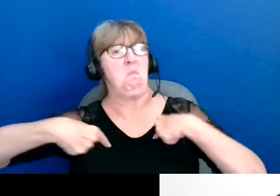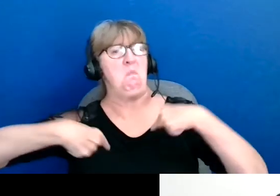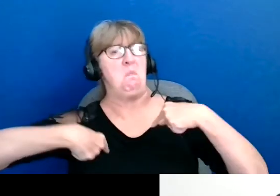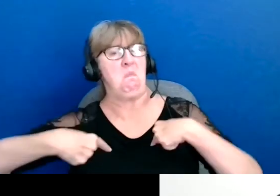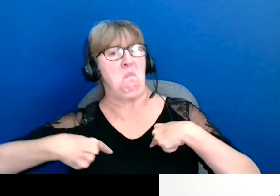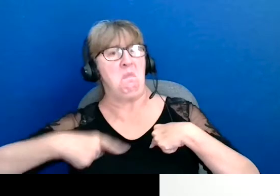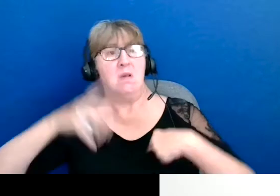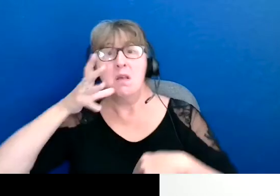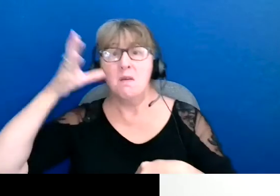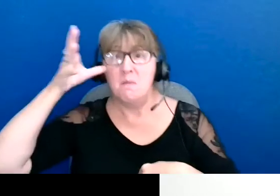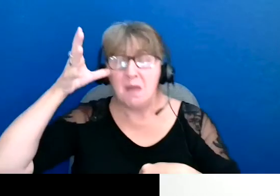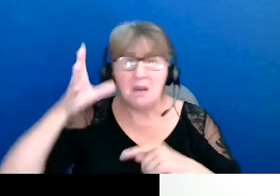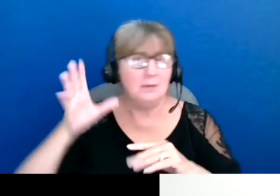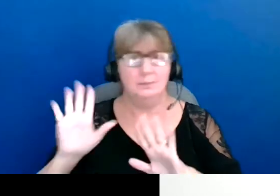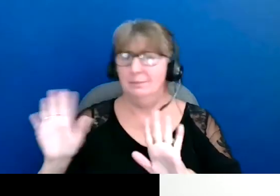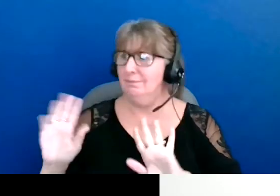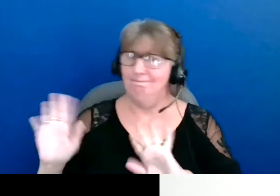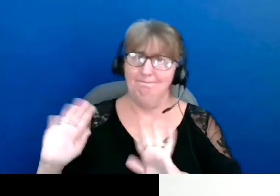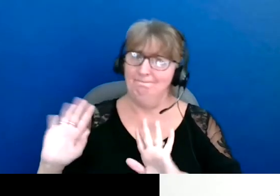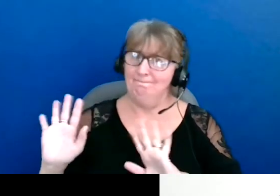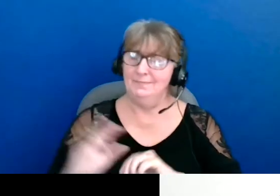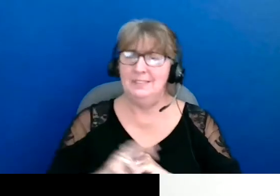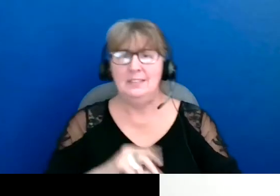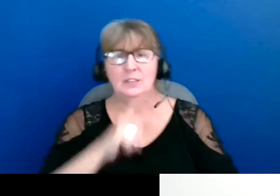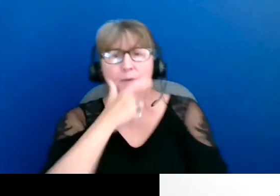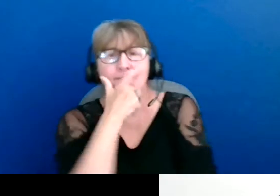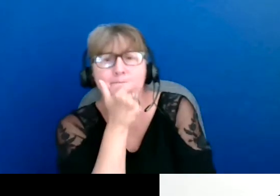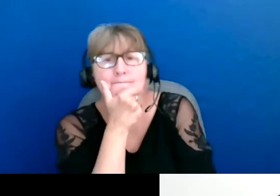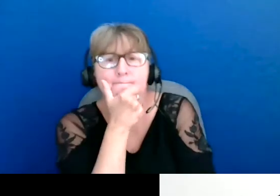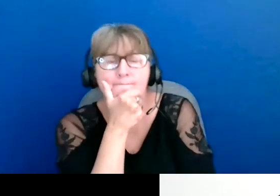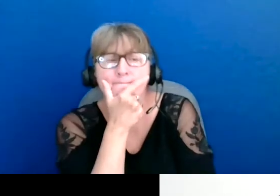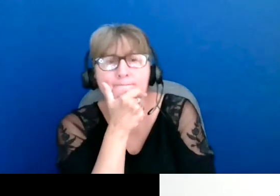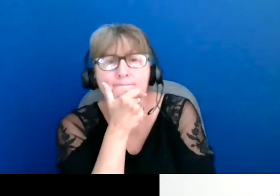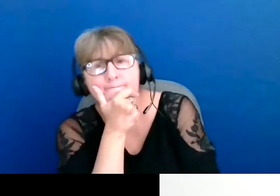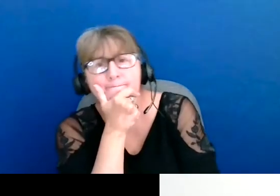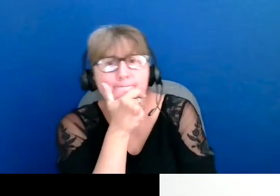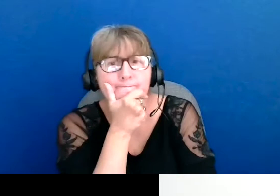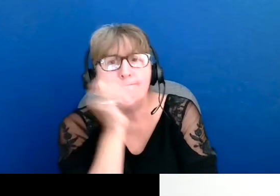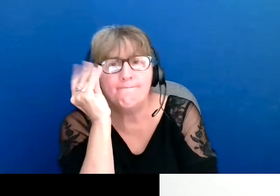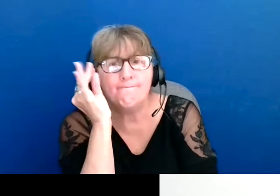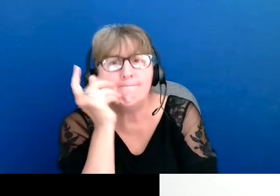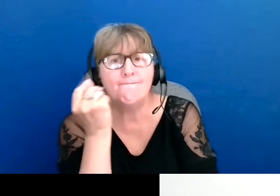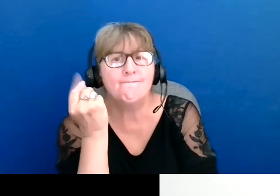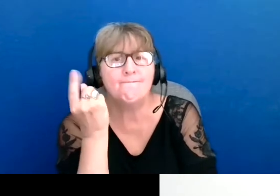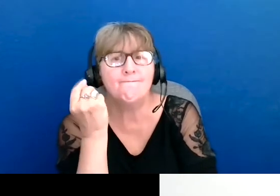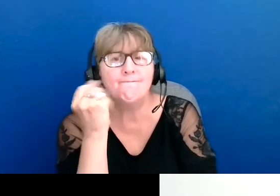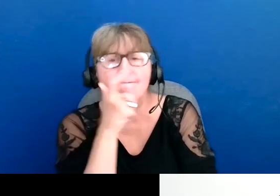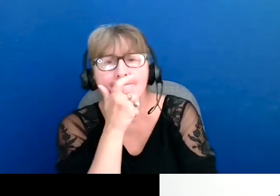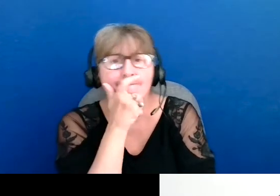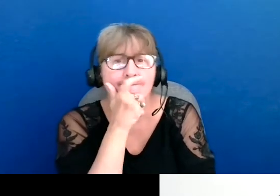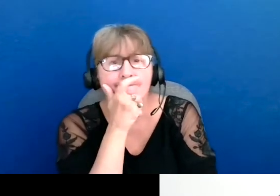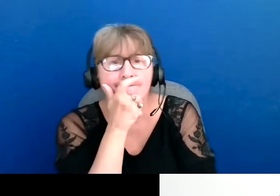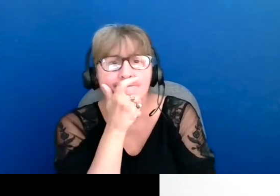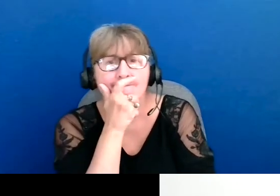disagreed. So I recharged and brainstormed. How can I convince my